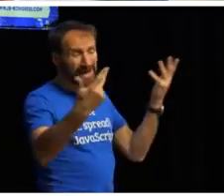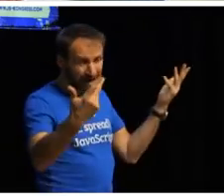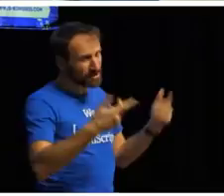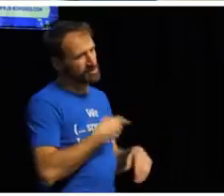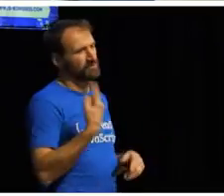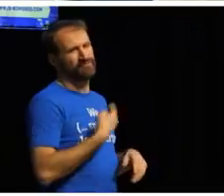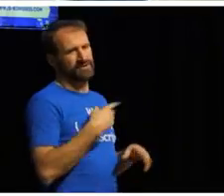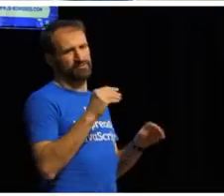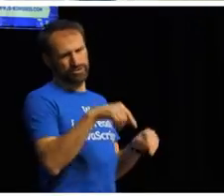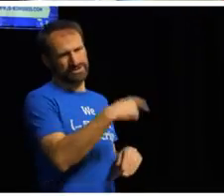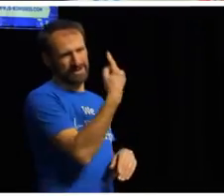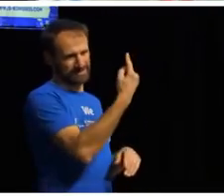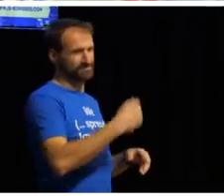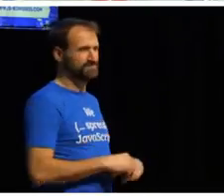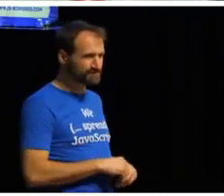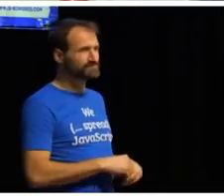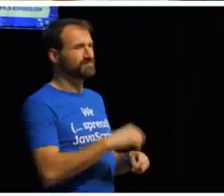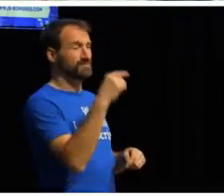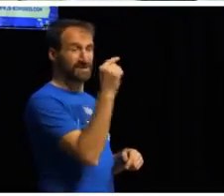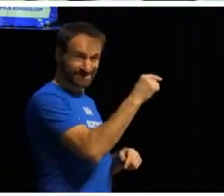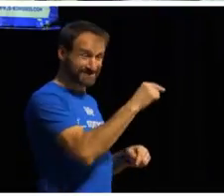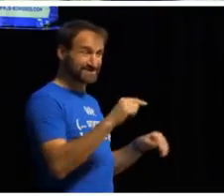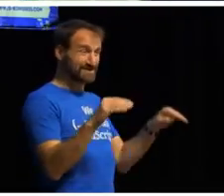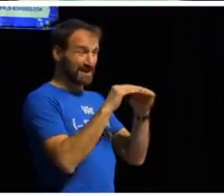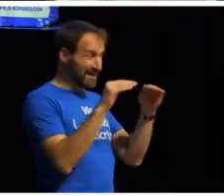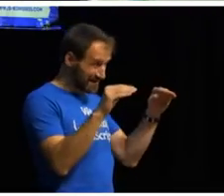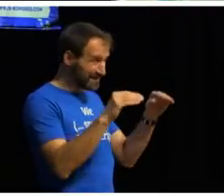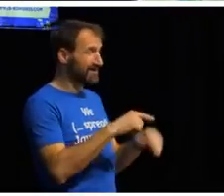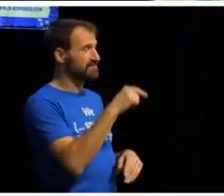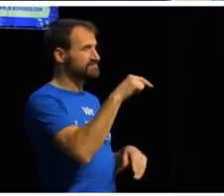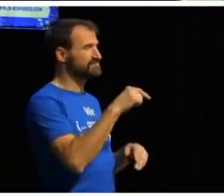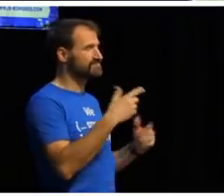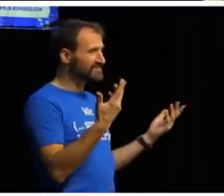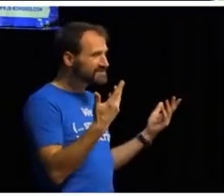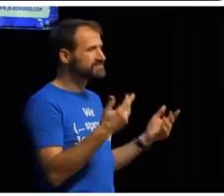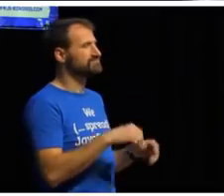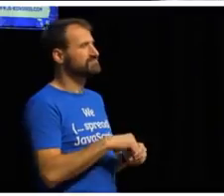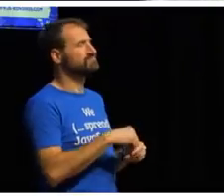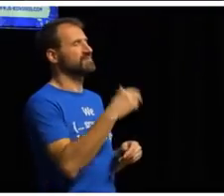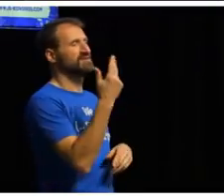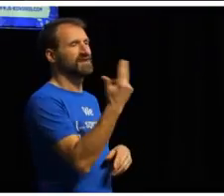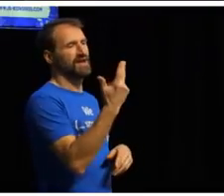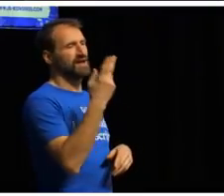And this layer contains three neurons, obviously. Each of those boxes is a neuron.